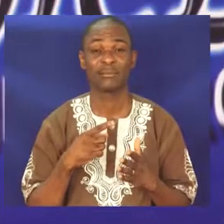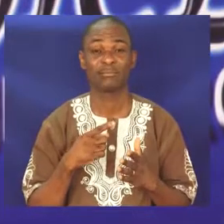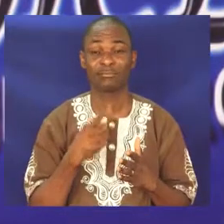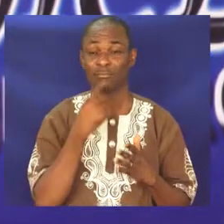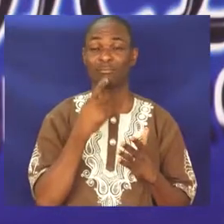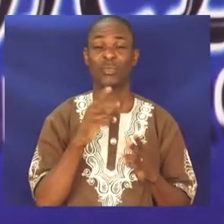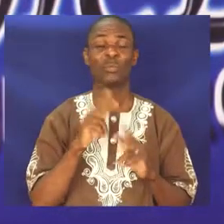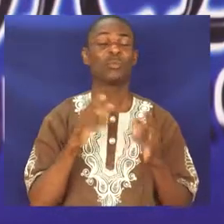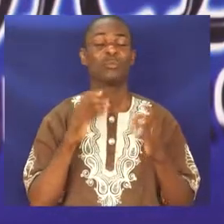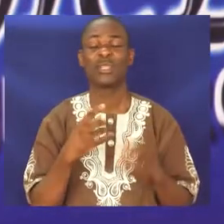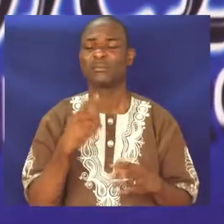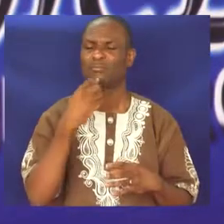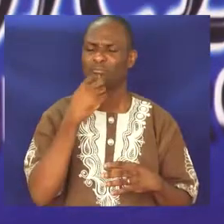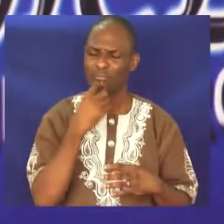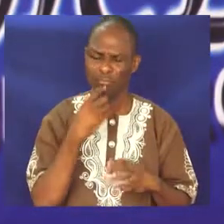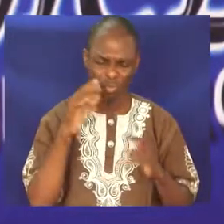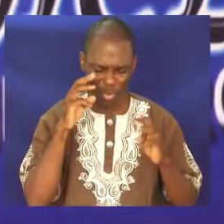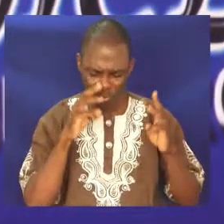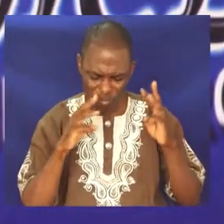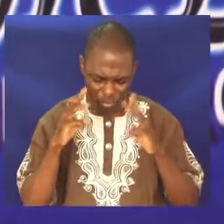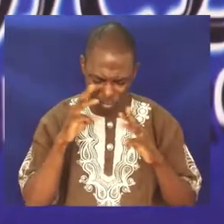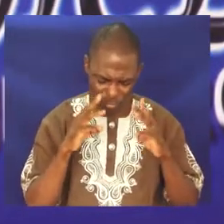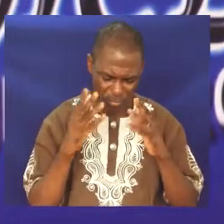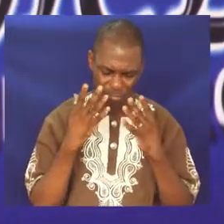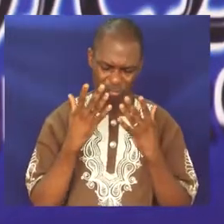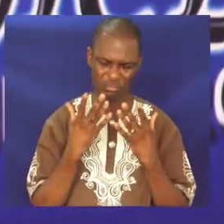totally isan se wo ye attempt bi na anye ye nti